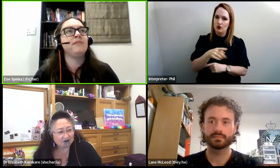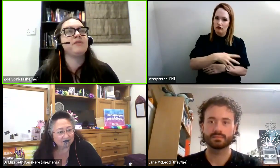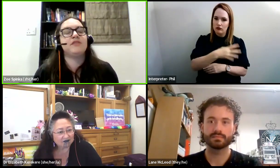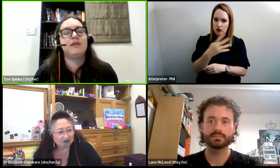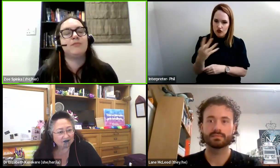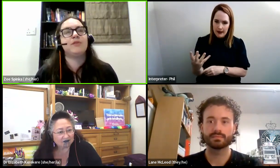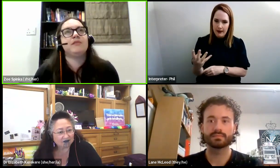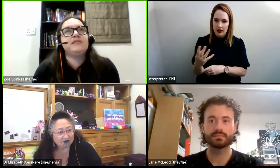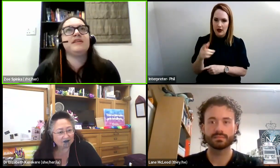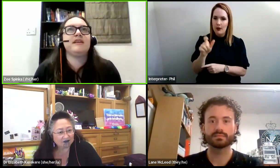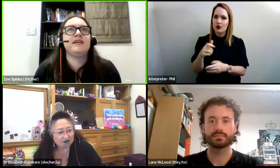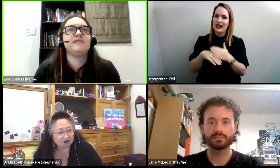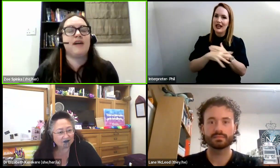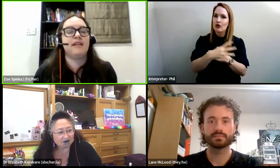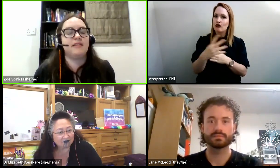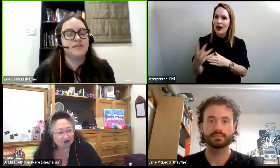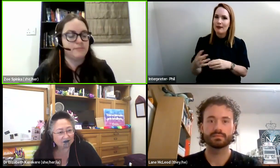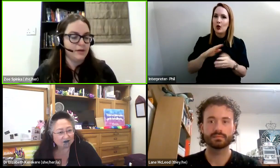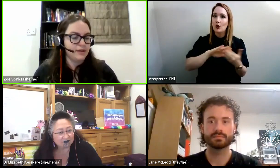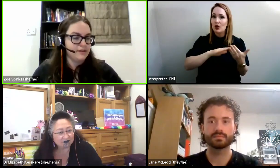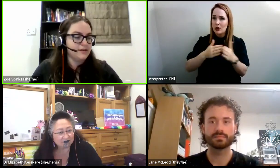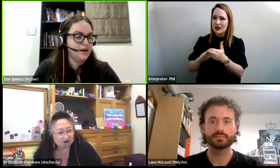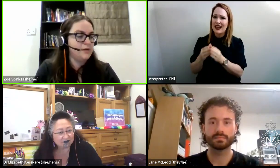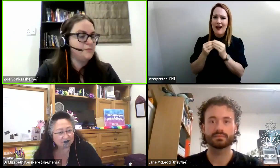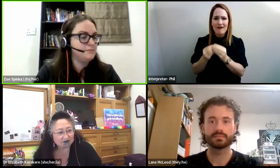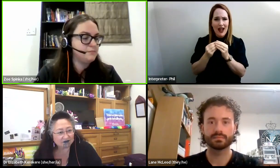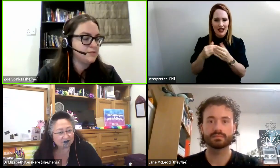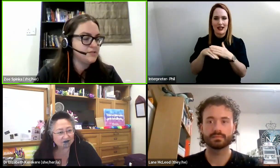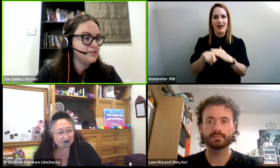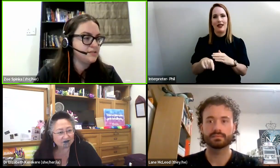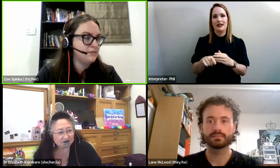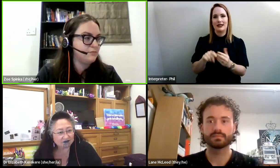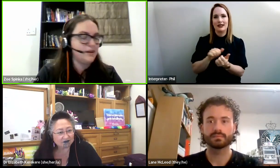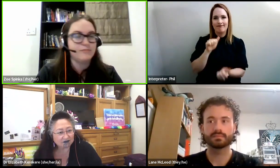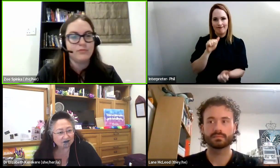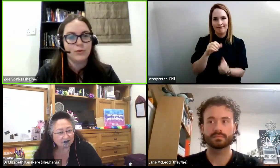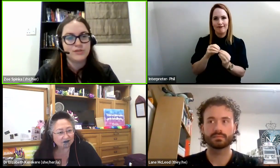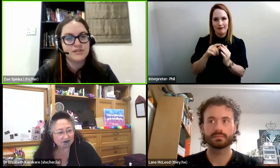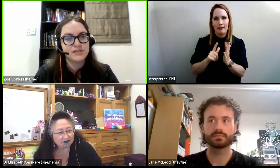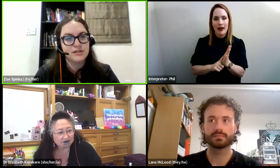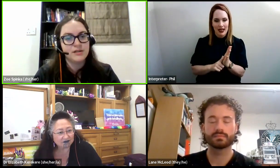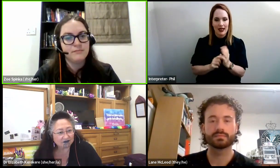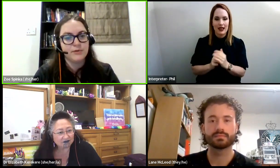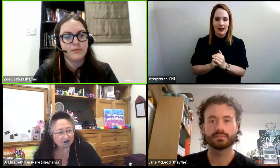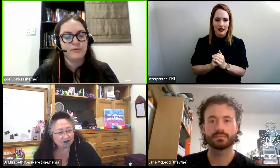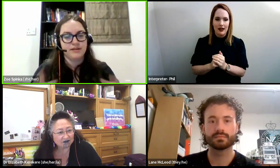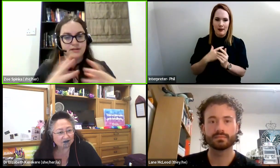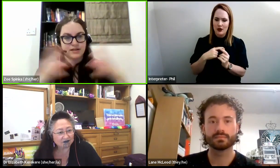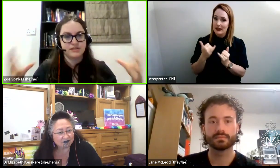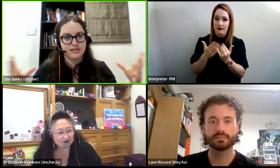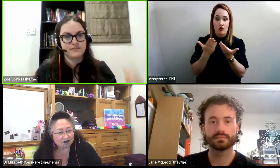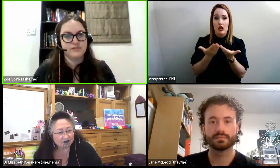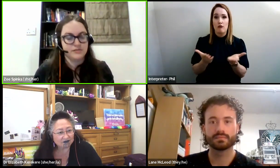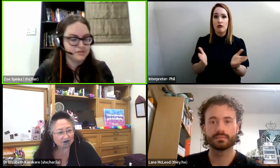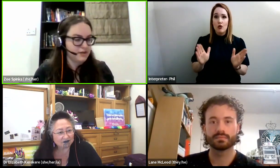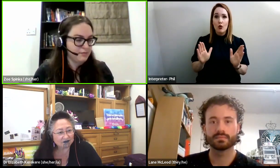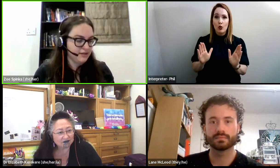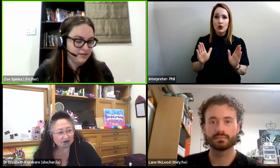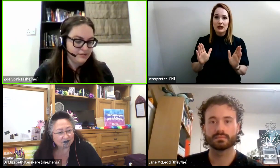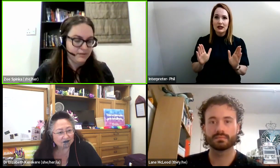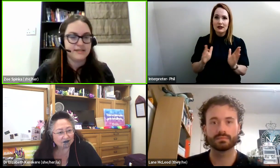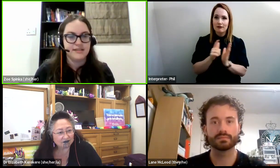in a person in the rainbow community is valid in this bill, I think, because it is a very broad bill where we can actually